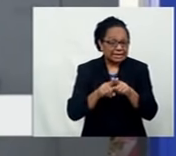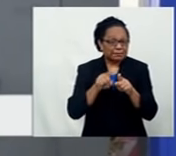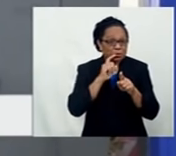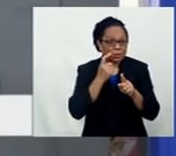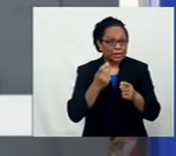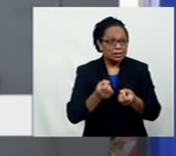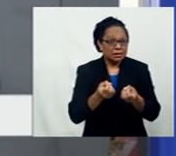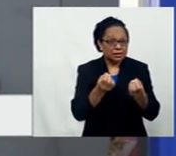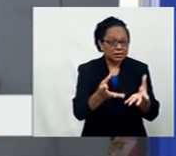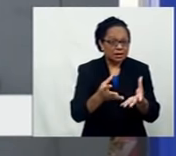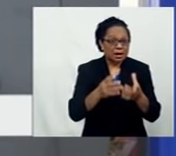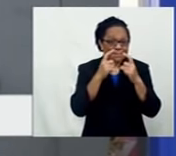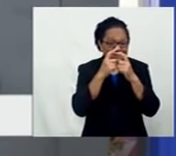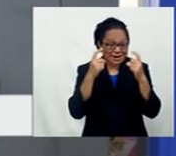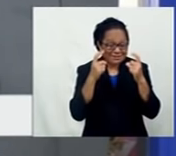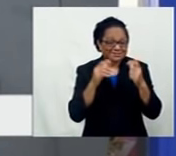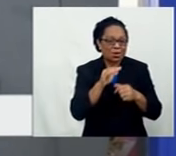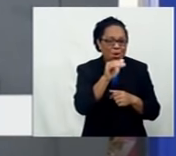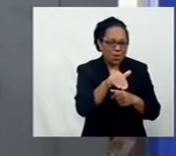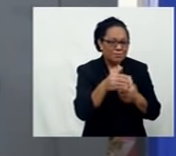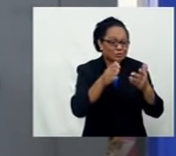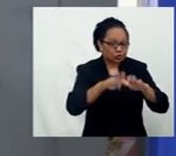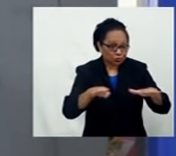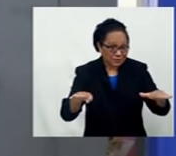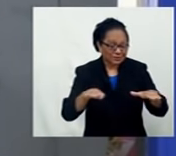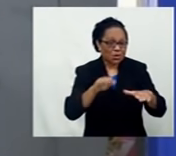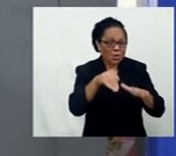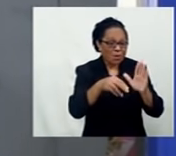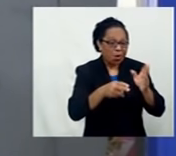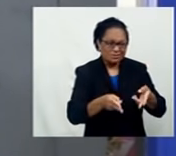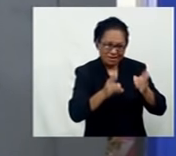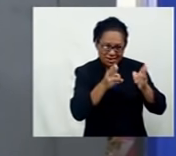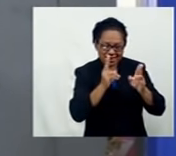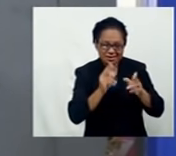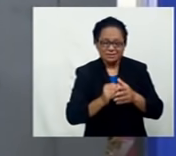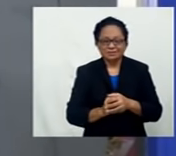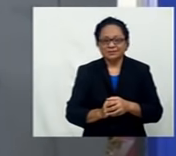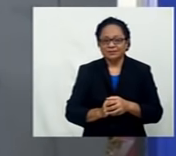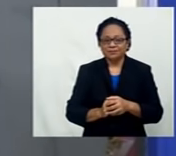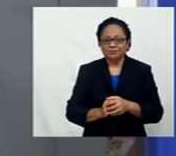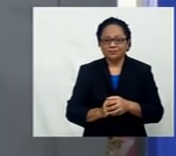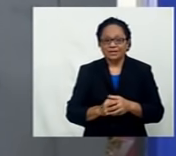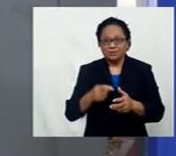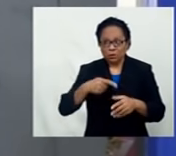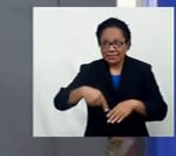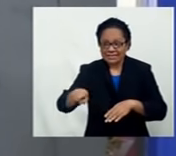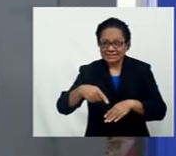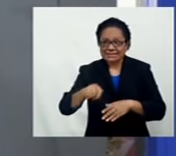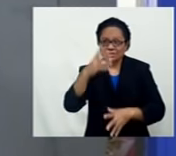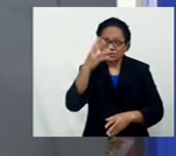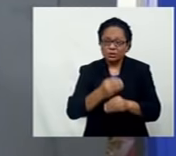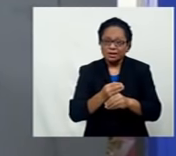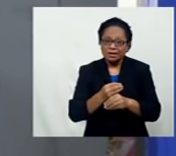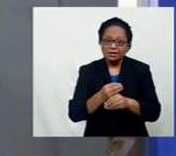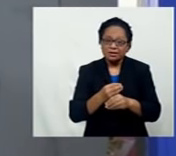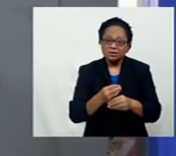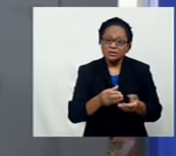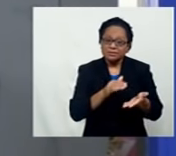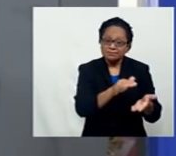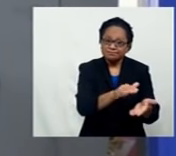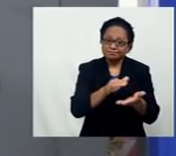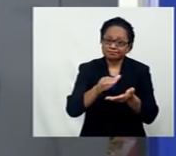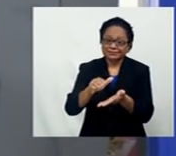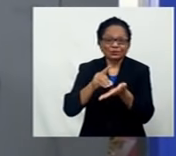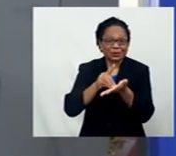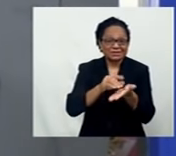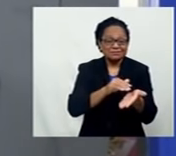to homes like the children's homes, the Golden Age homes too. Within this week, in total, we are distributing or giving